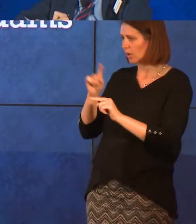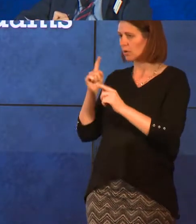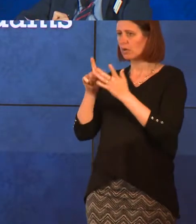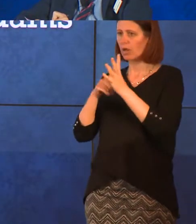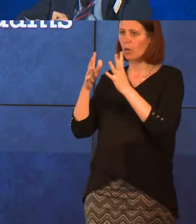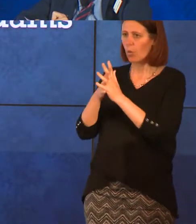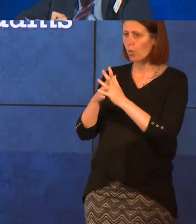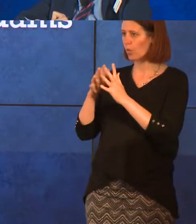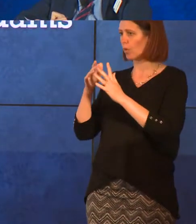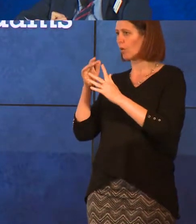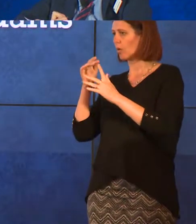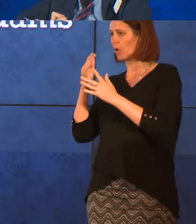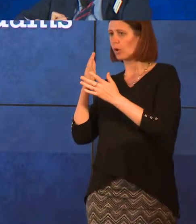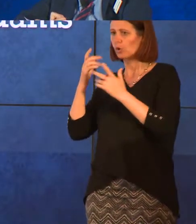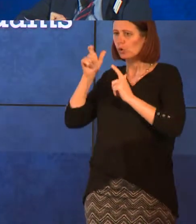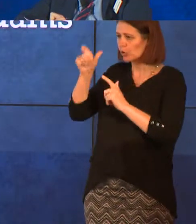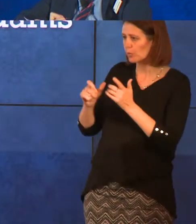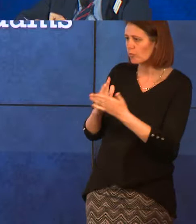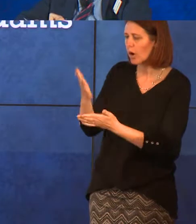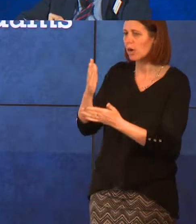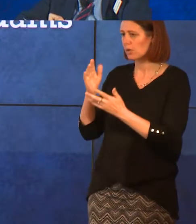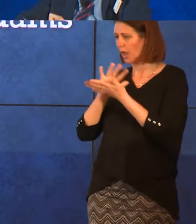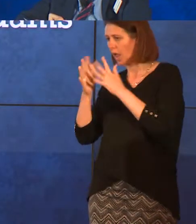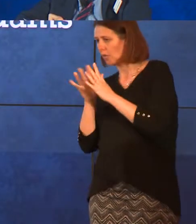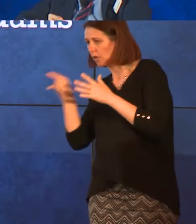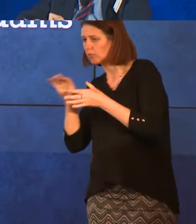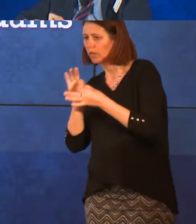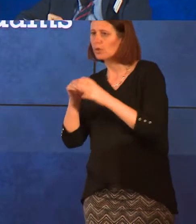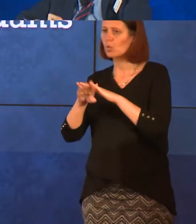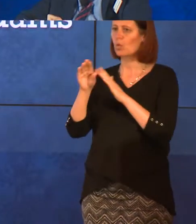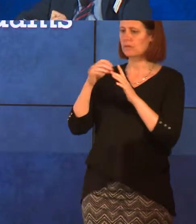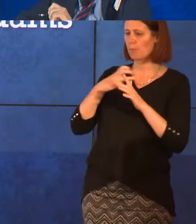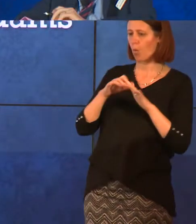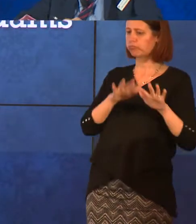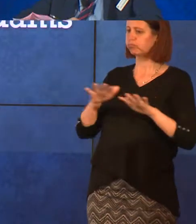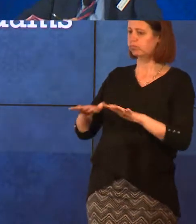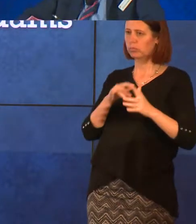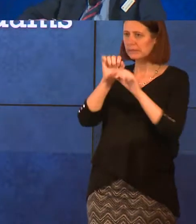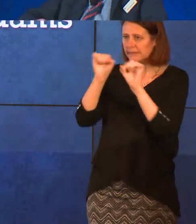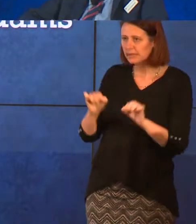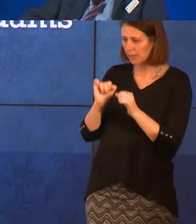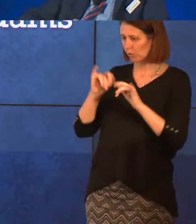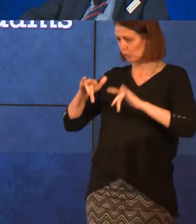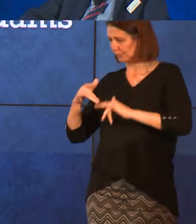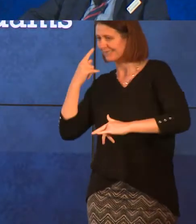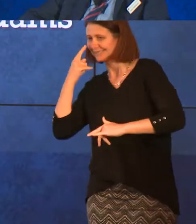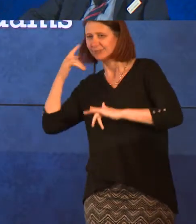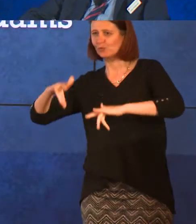law in terms of how that's applied, or is there a kind of more informal system? All those sort of things are to be seen.